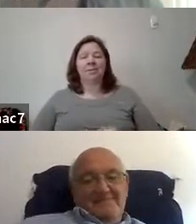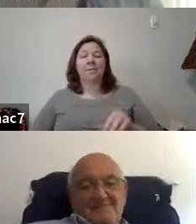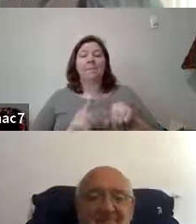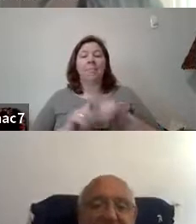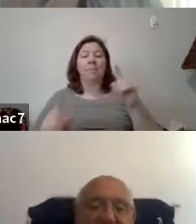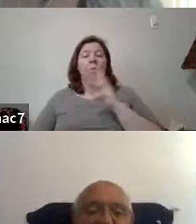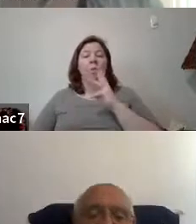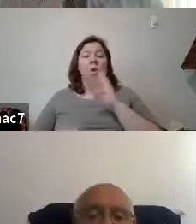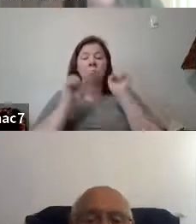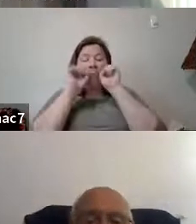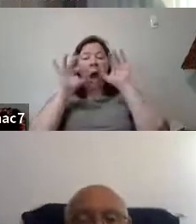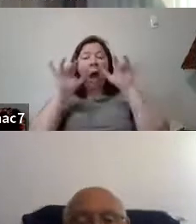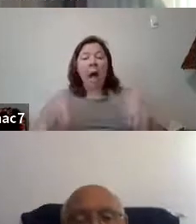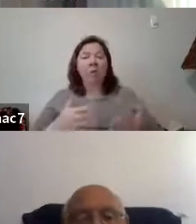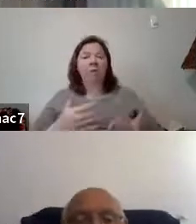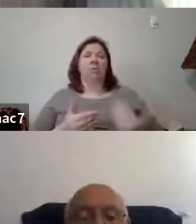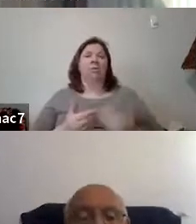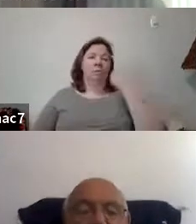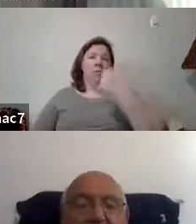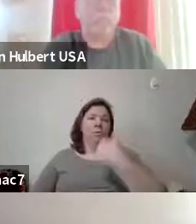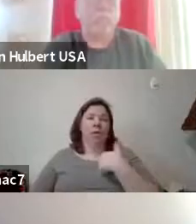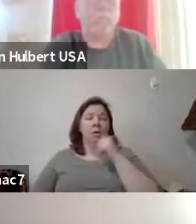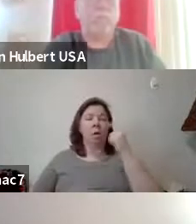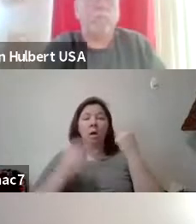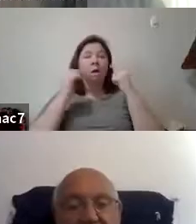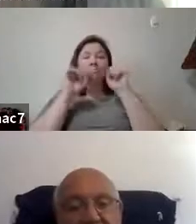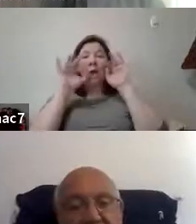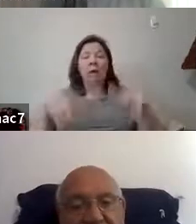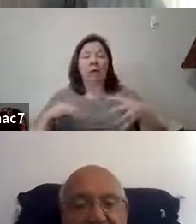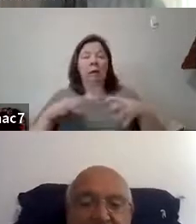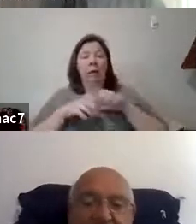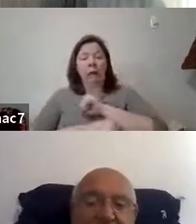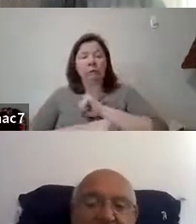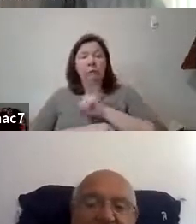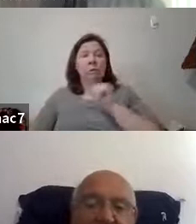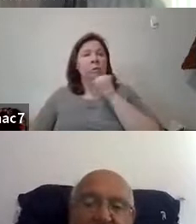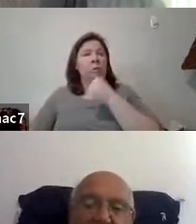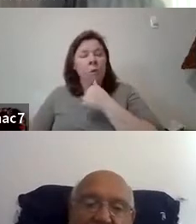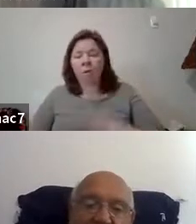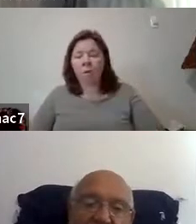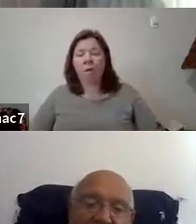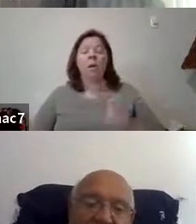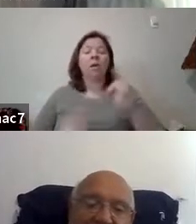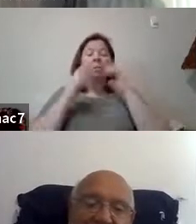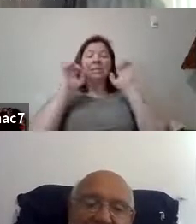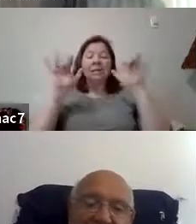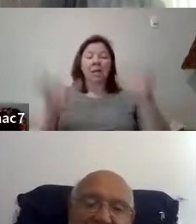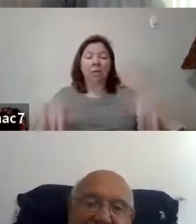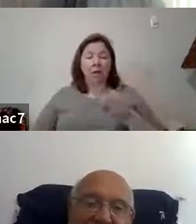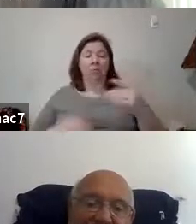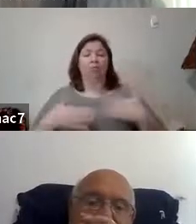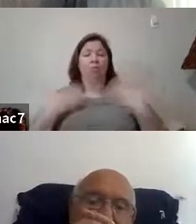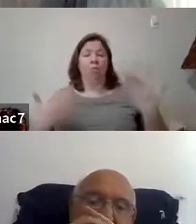waterworks comes on real easily. And it's not tears of anguish or tears of sorrow. It's tears of joy.